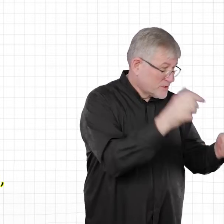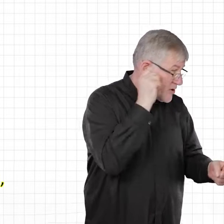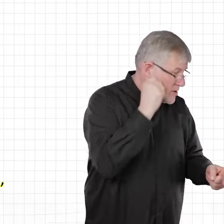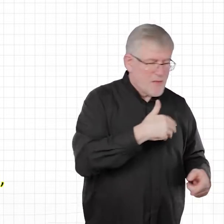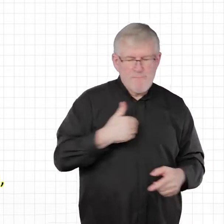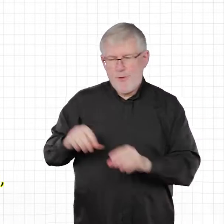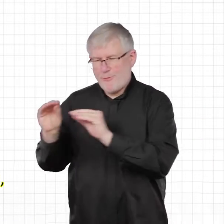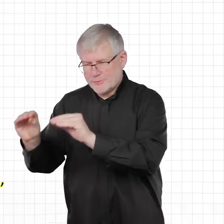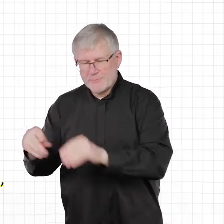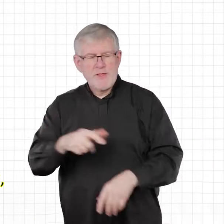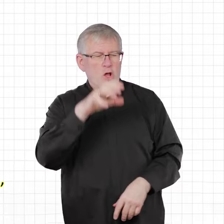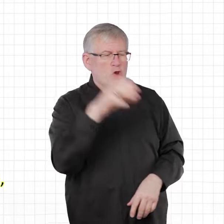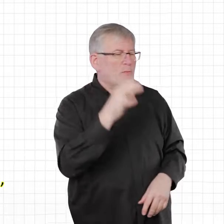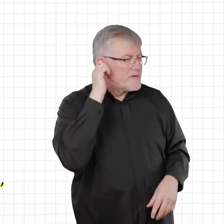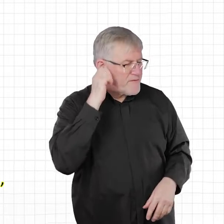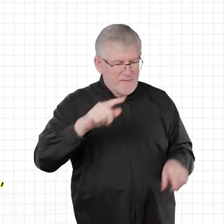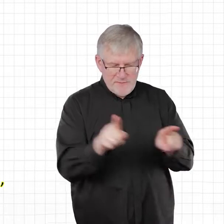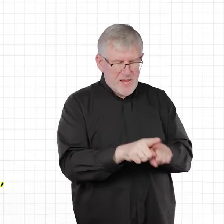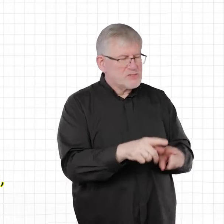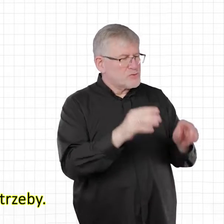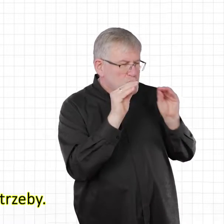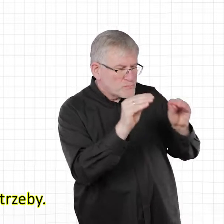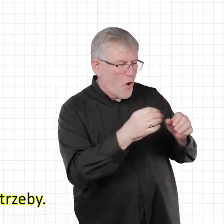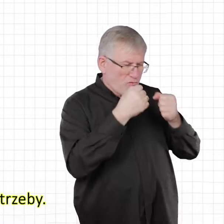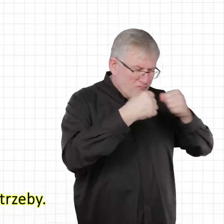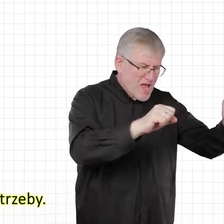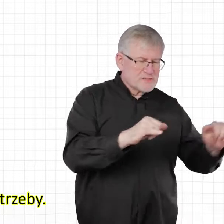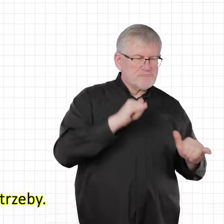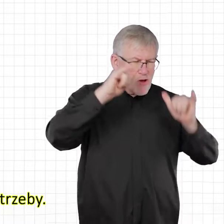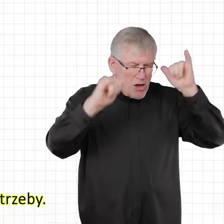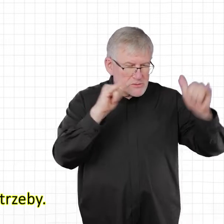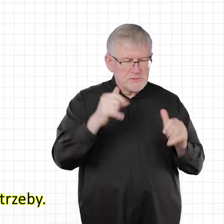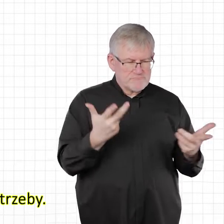have the opportunity to say what is on their minds, and the